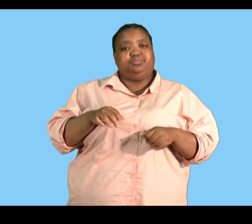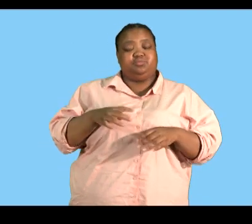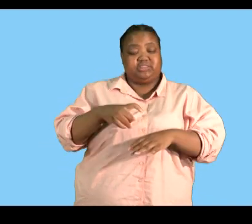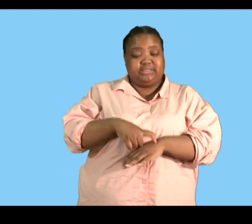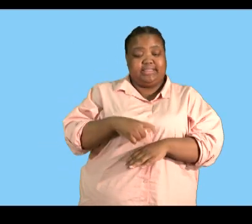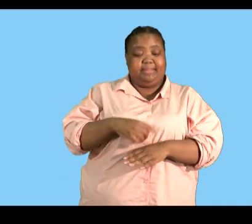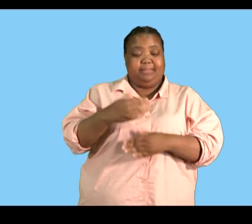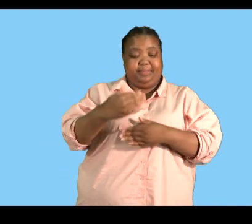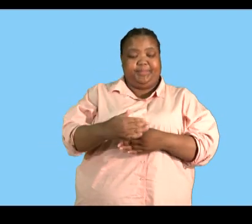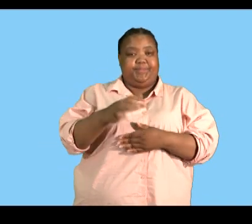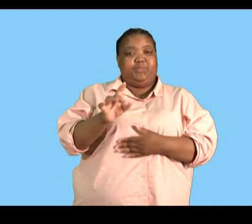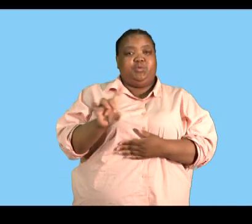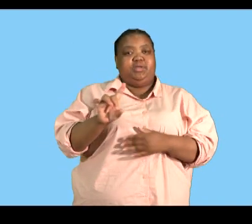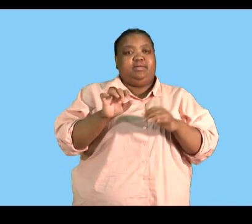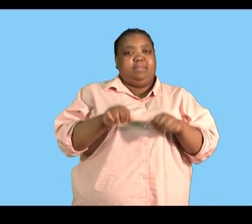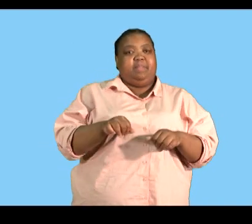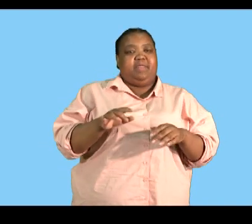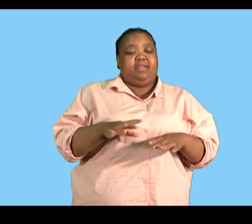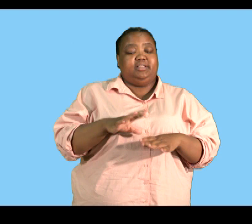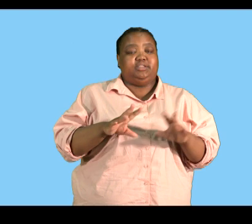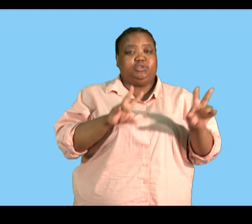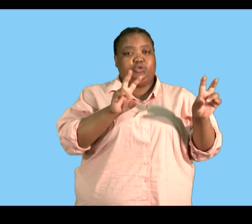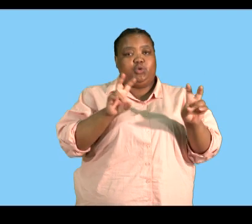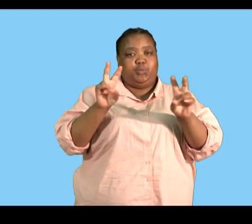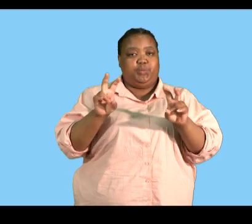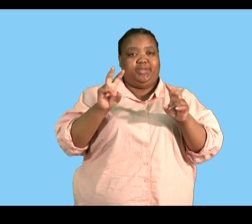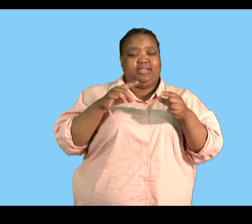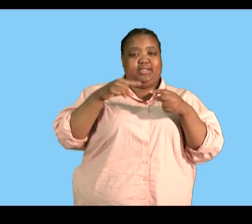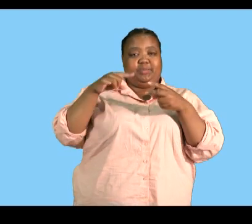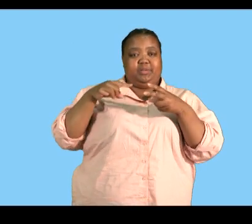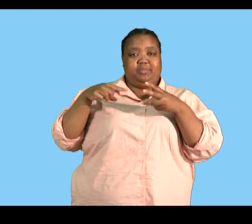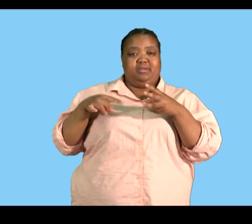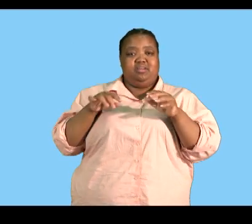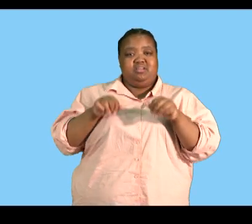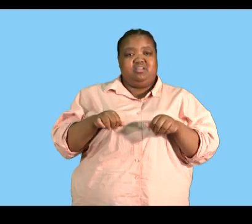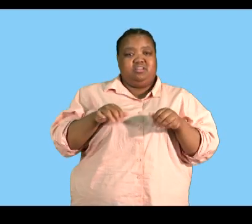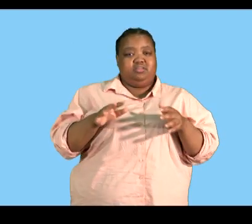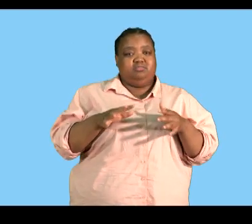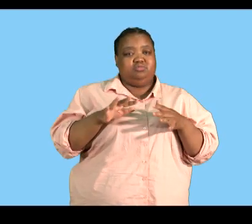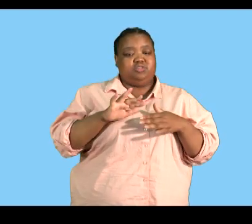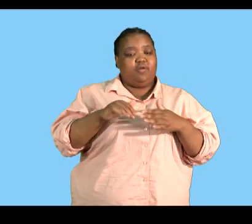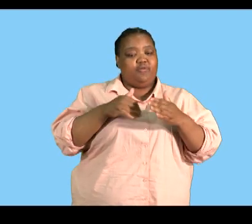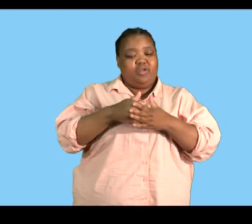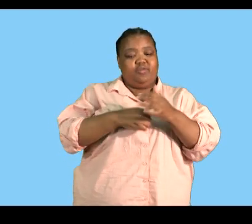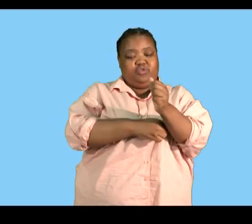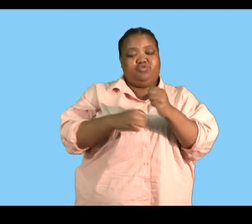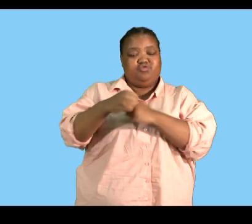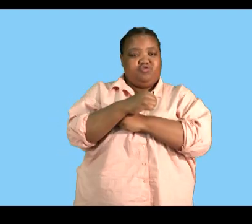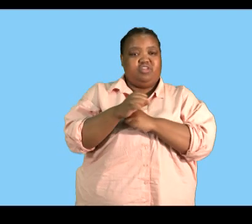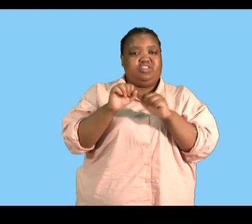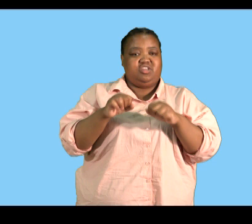together with the duration, the topic and the marks, the overall structure, taxonomy, and the action